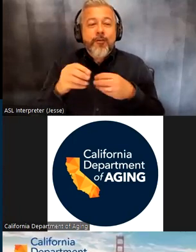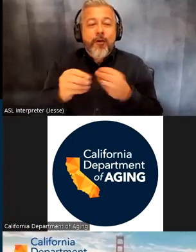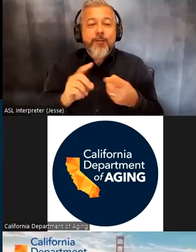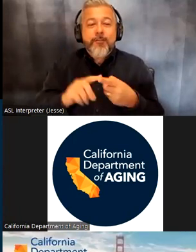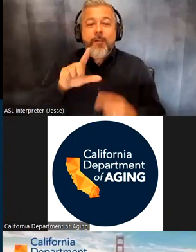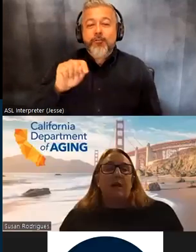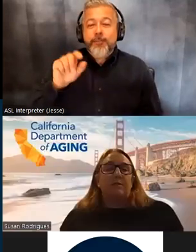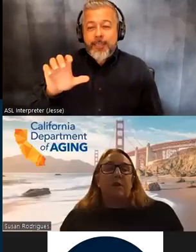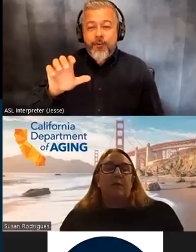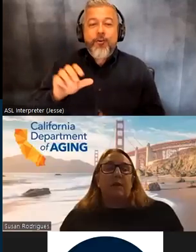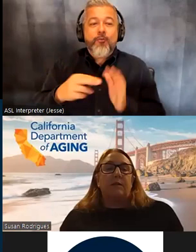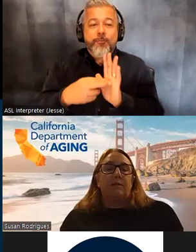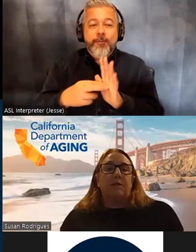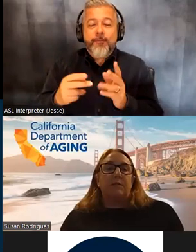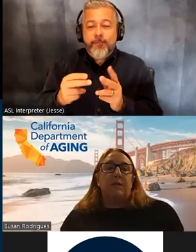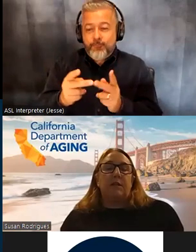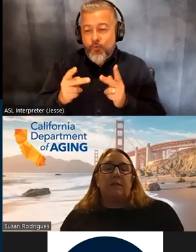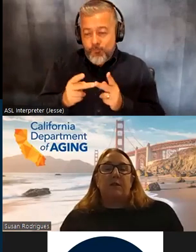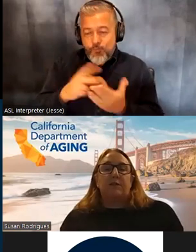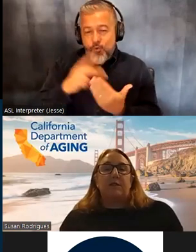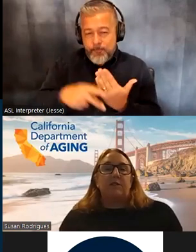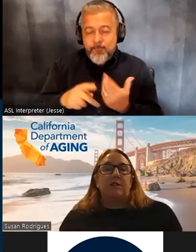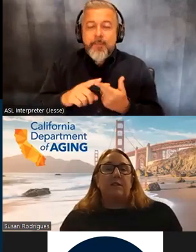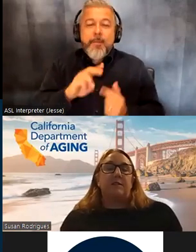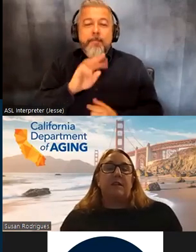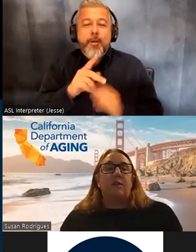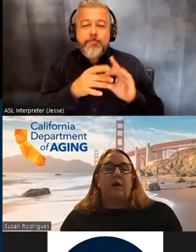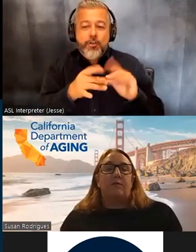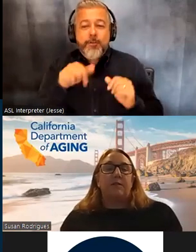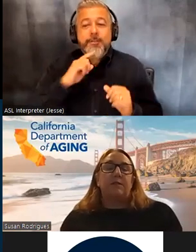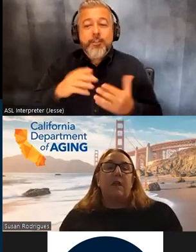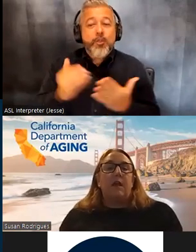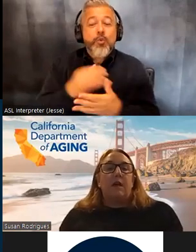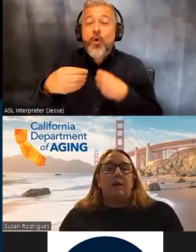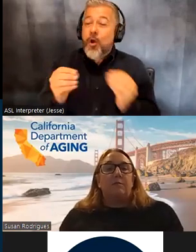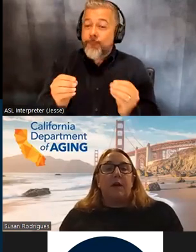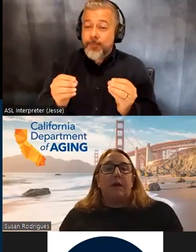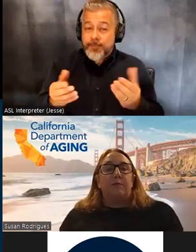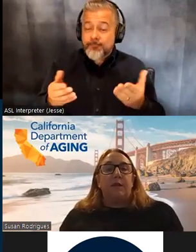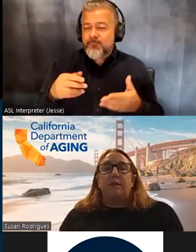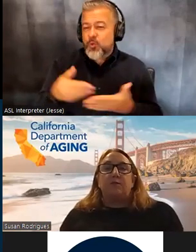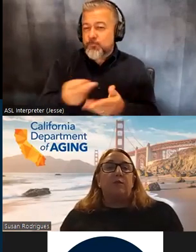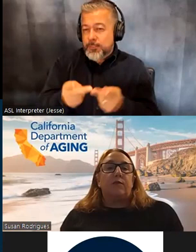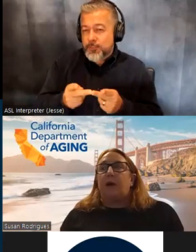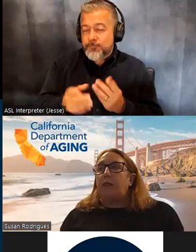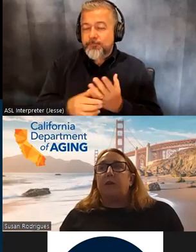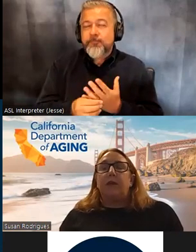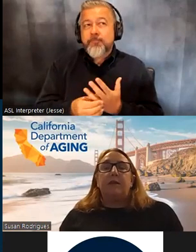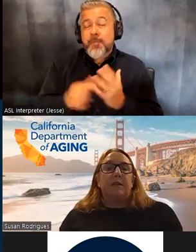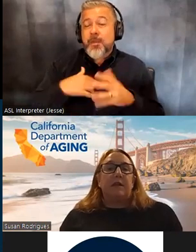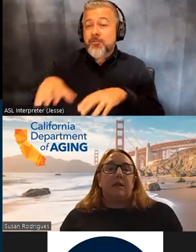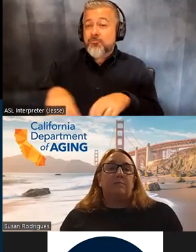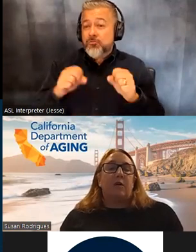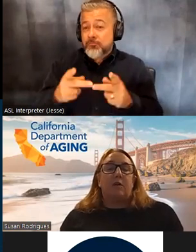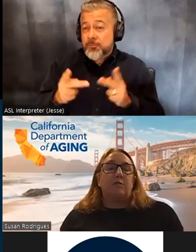Representative Program. As Mark Beckley mentioned in the beginning of the presentation, this is a new office. I've been in this role for about 3